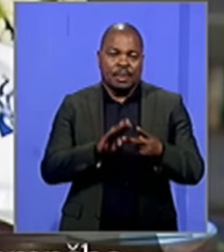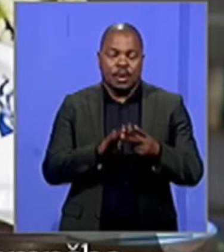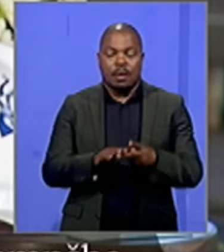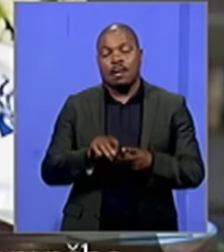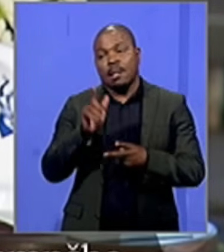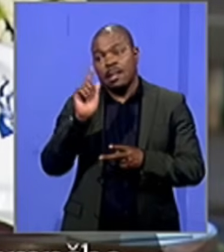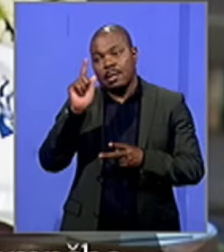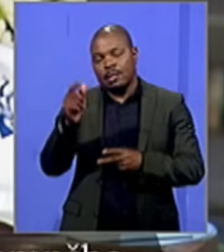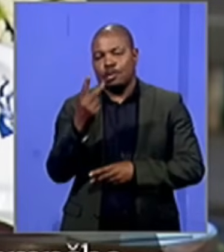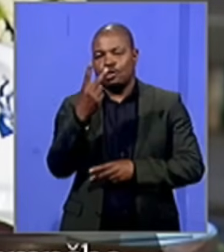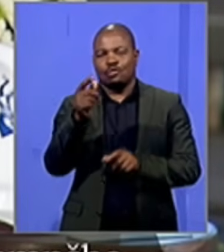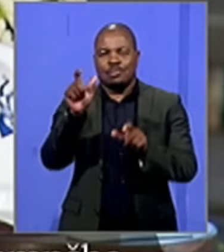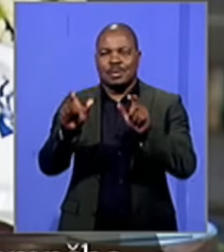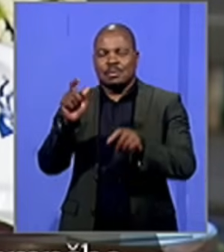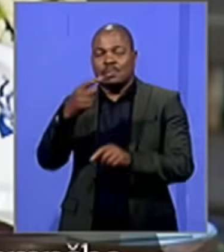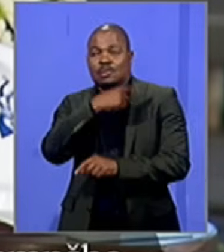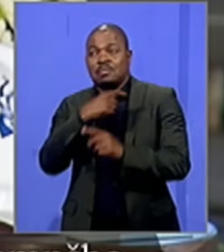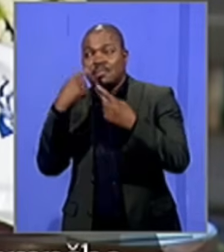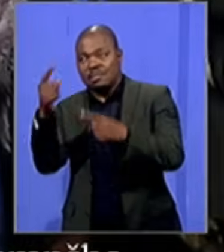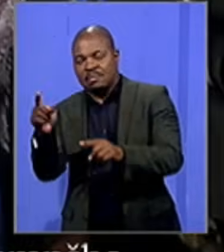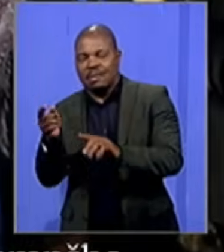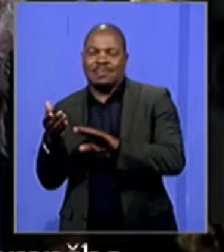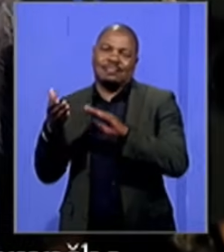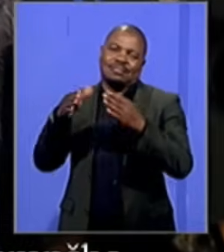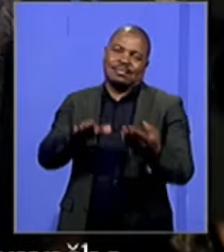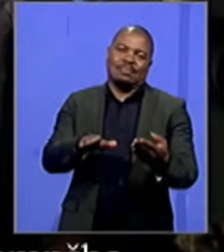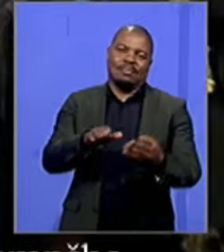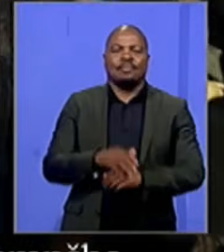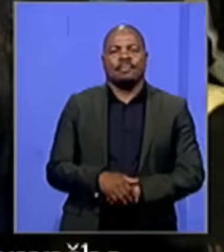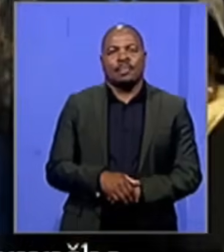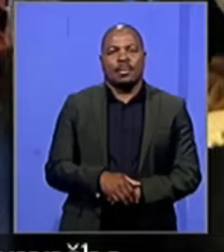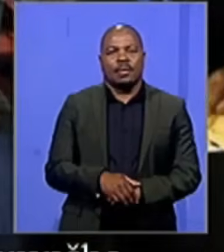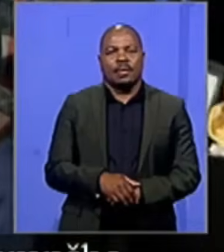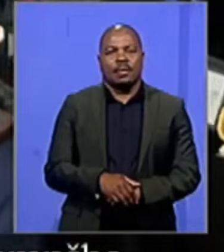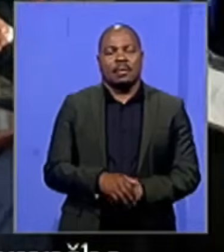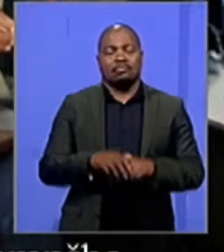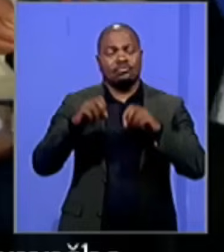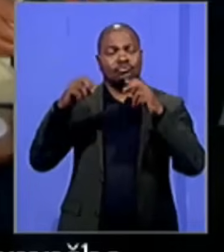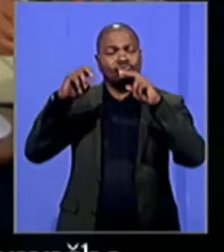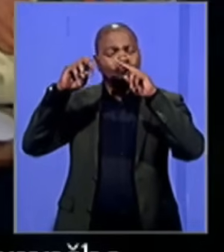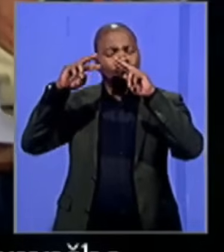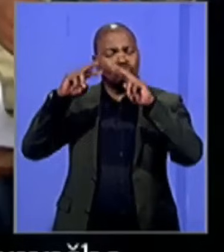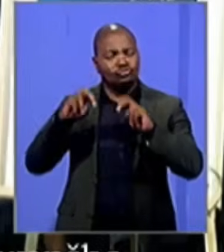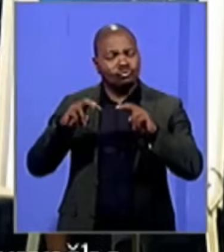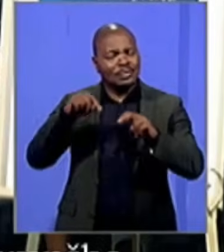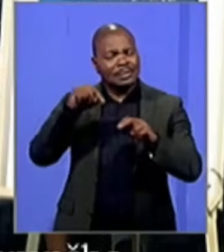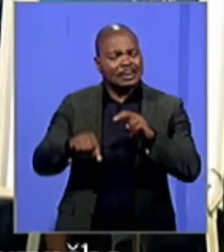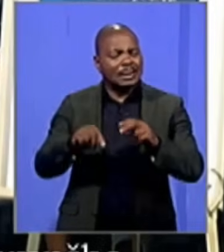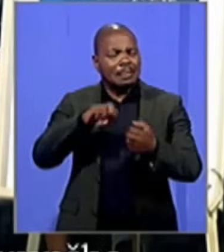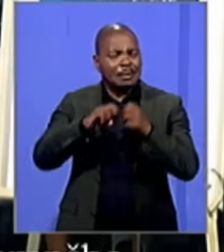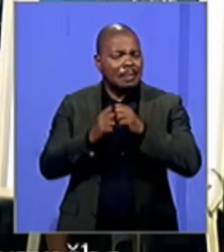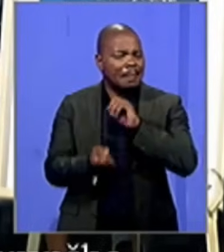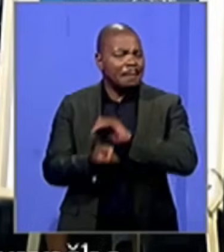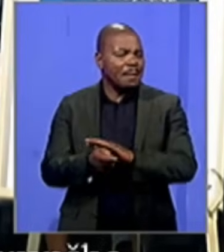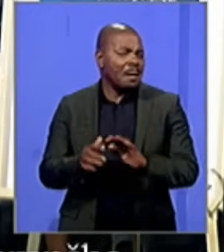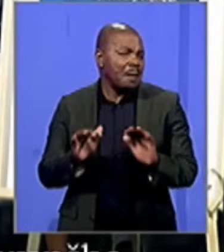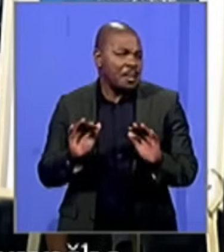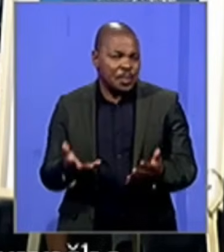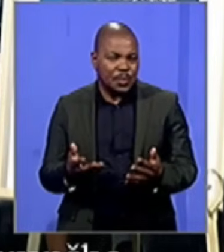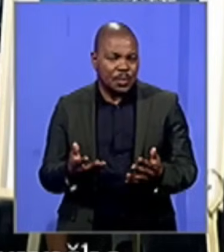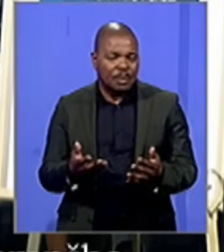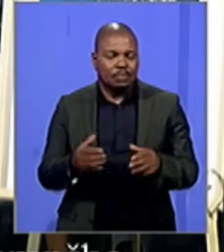ba hlokagetšego ka morago ka baka la dikgobalo. Dinyakišišo tša ka ga seo se hlotšego masetlapelo